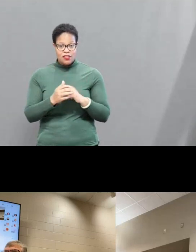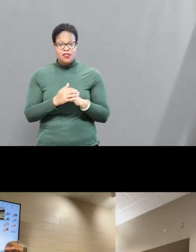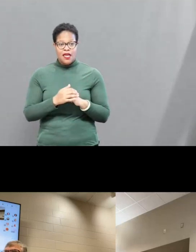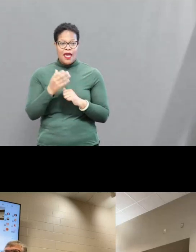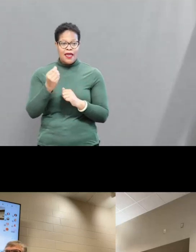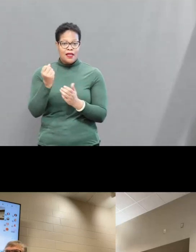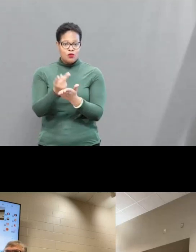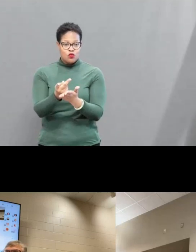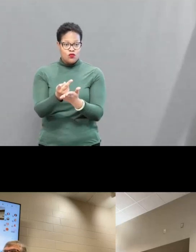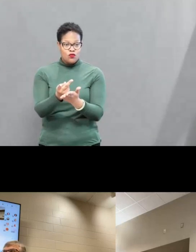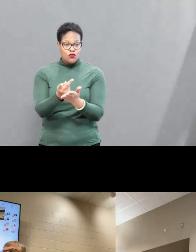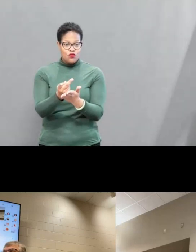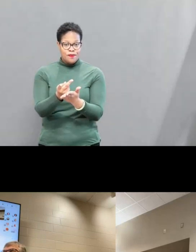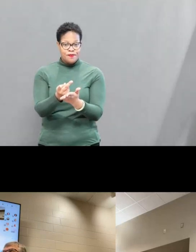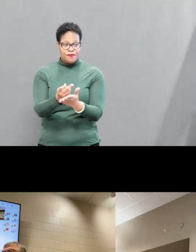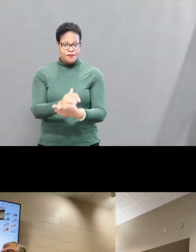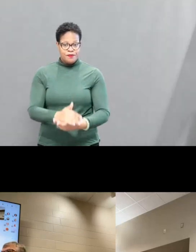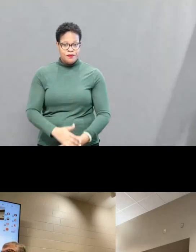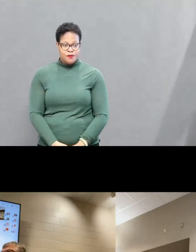and approve.